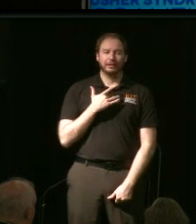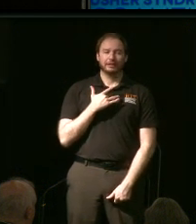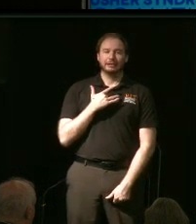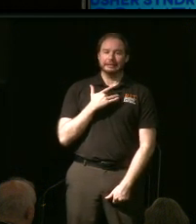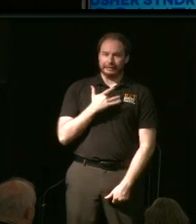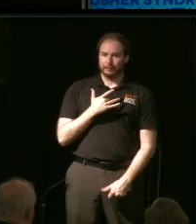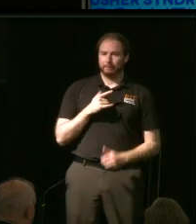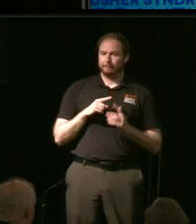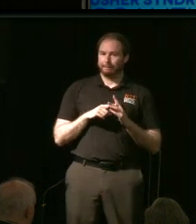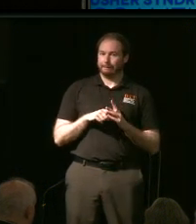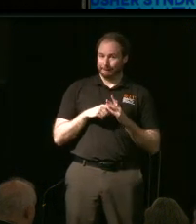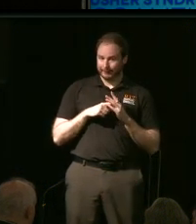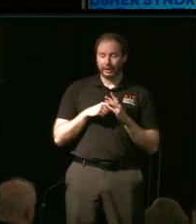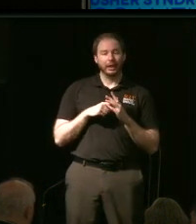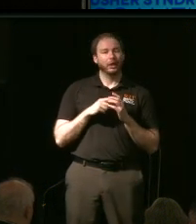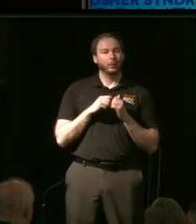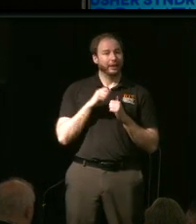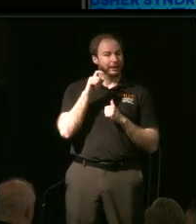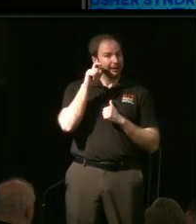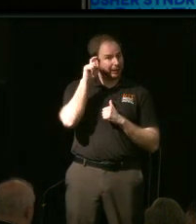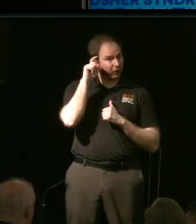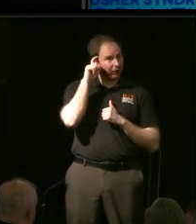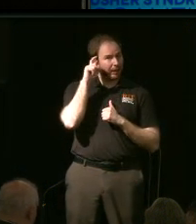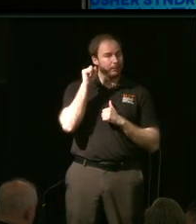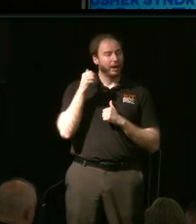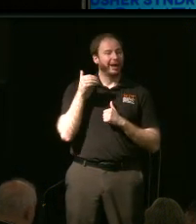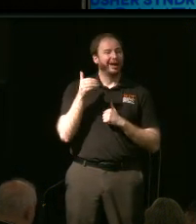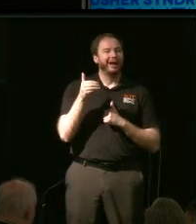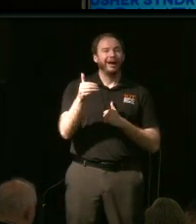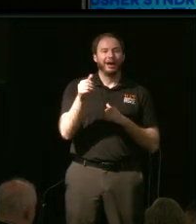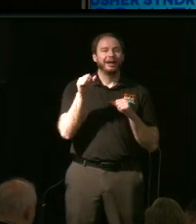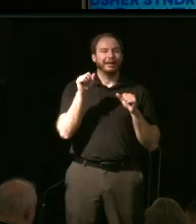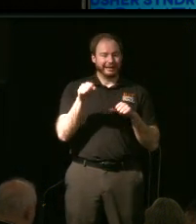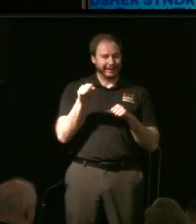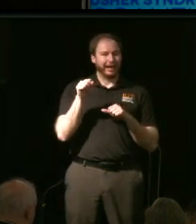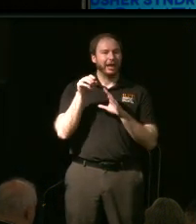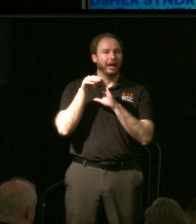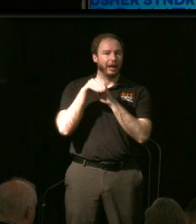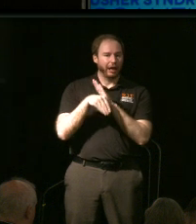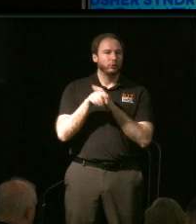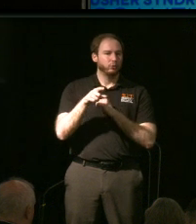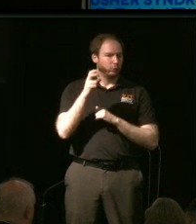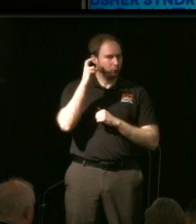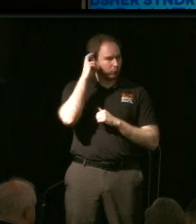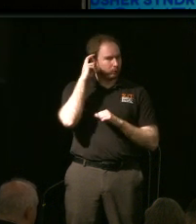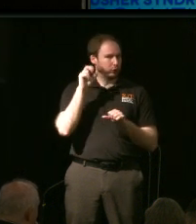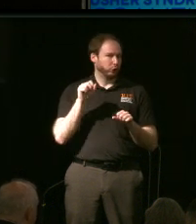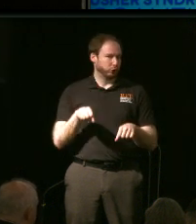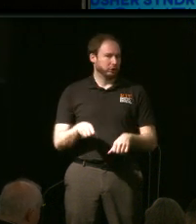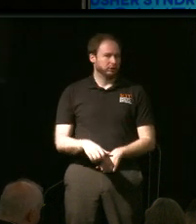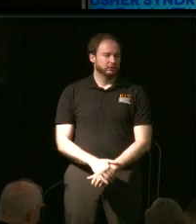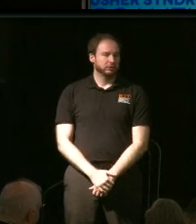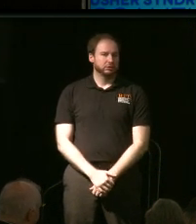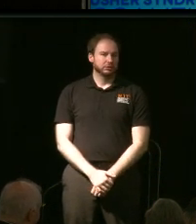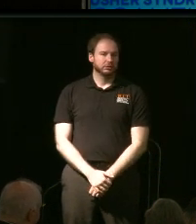usually begins with hearing aids, but can progress to cochlear implants.